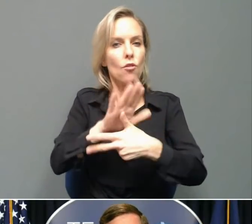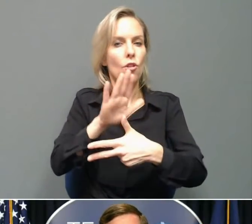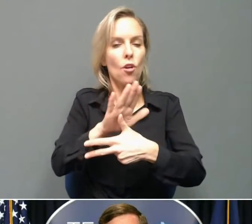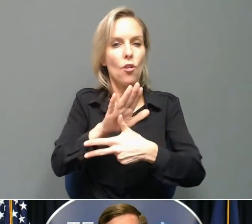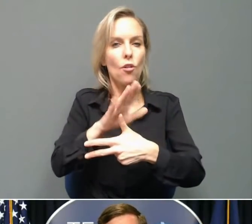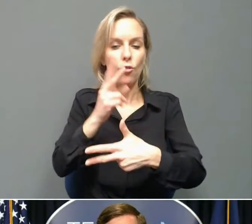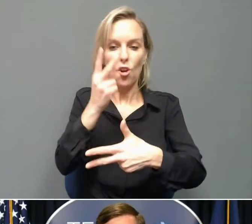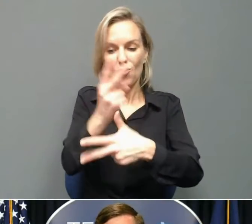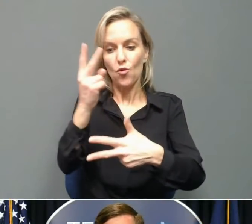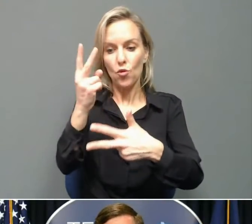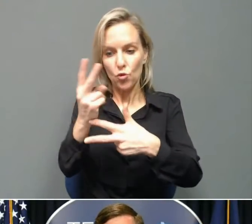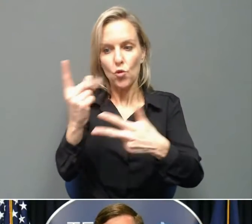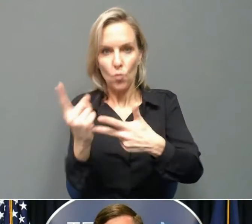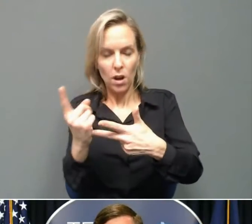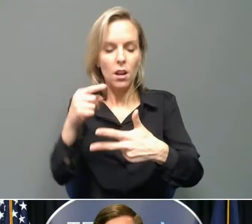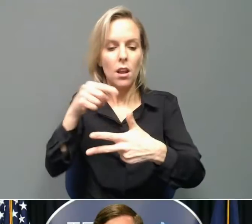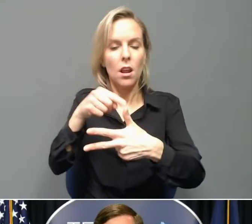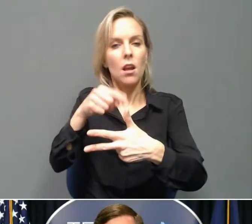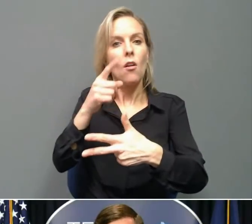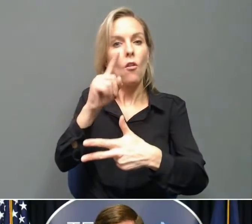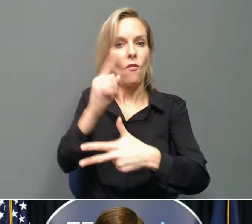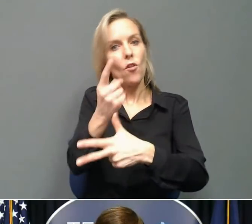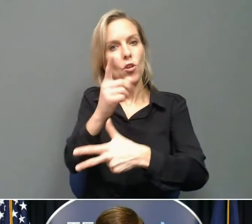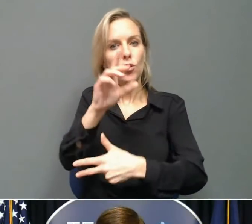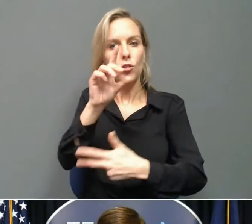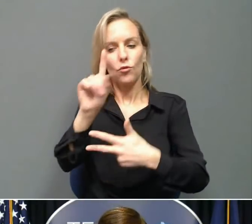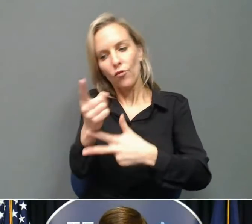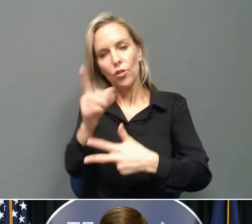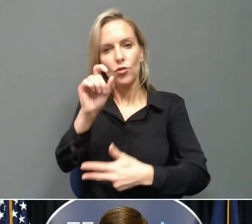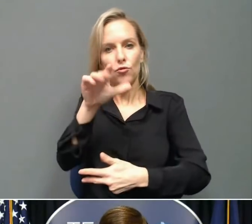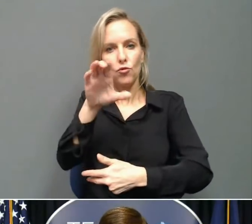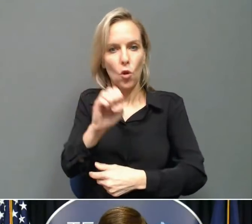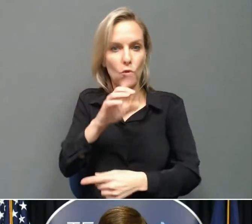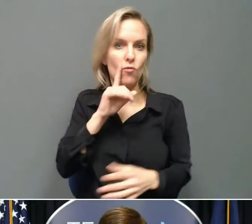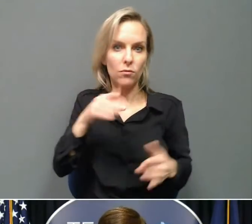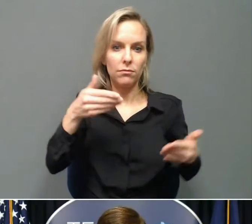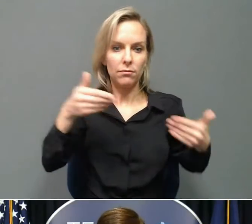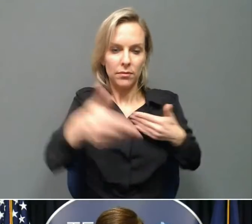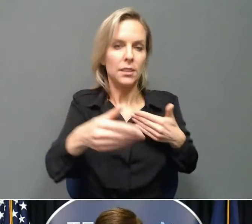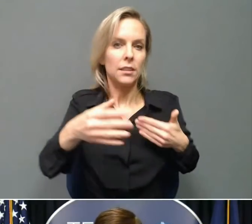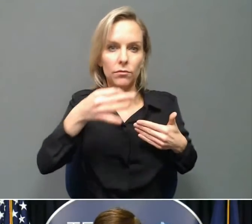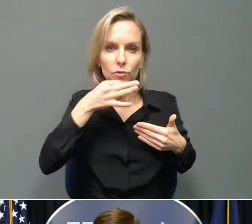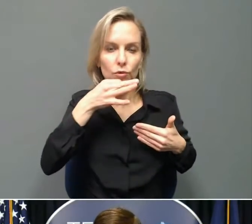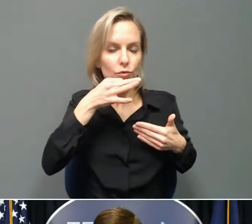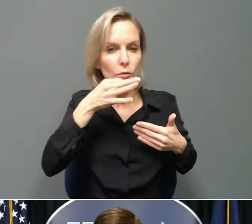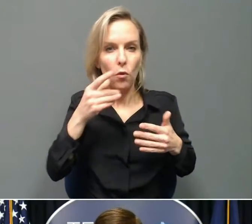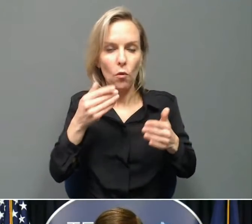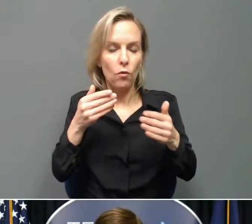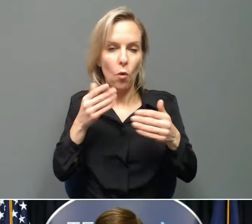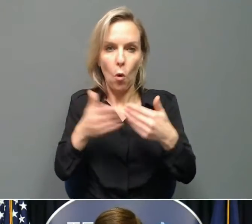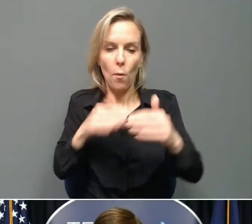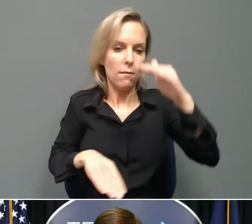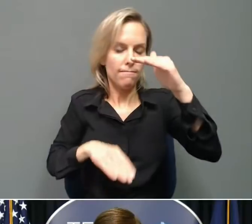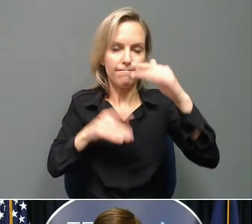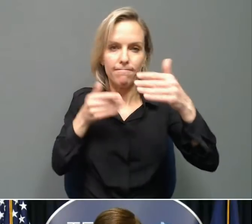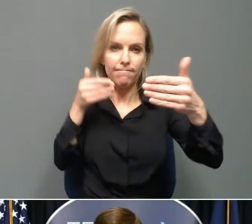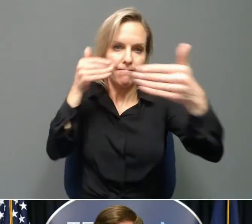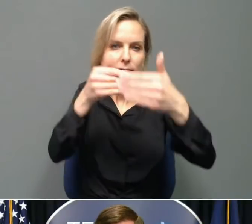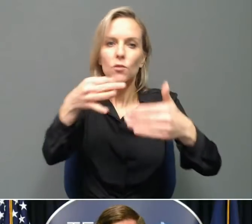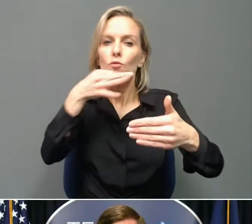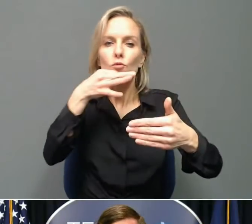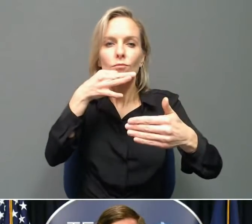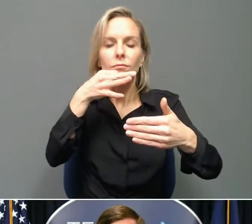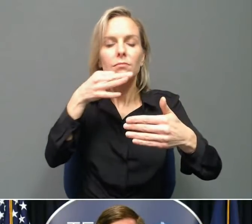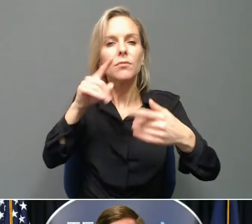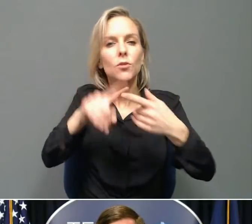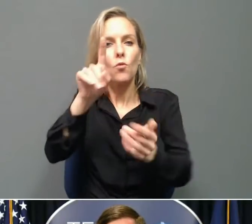to hit 1 million Kentuckians vaccinated here in the next several days. That is really positive news.